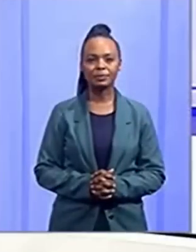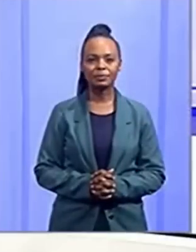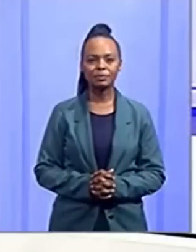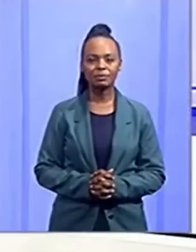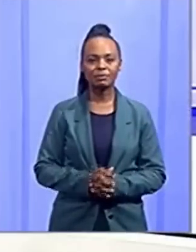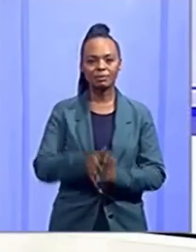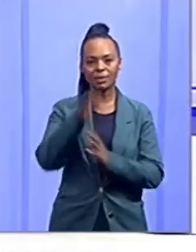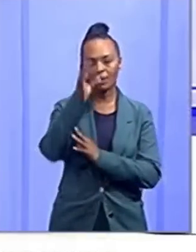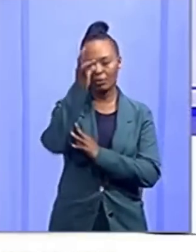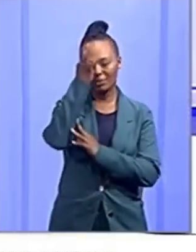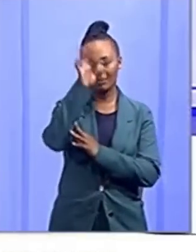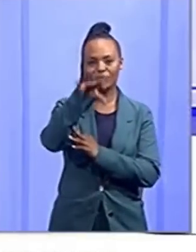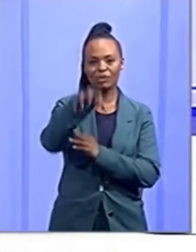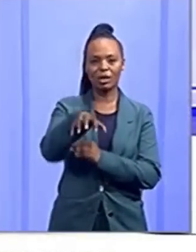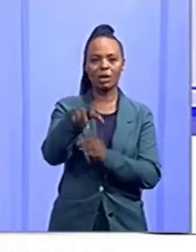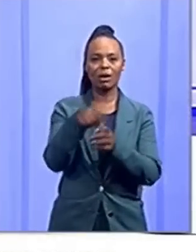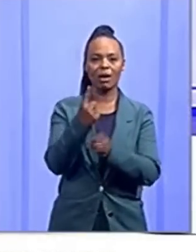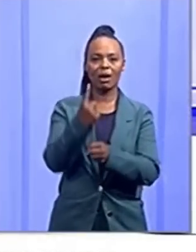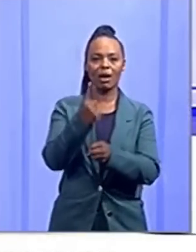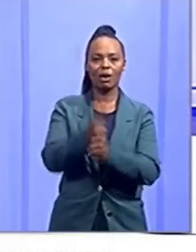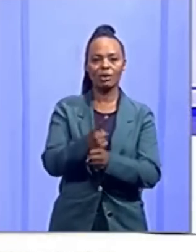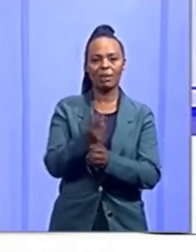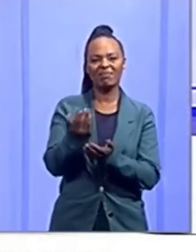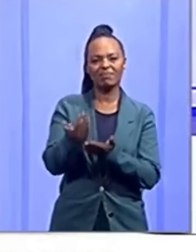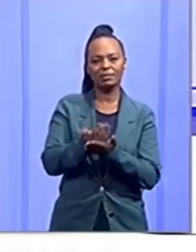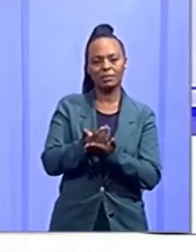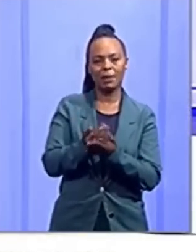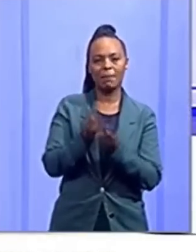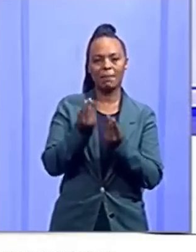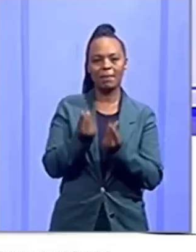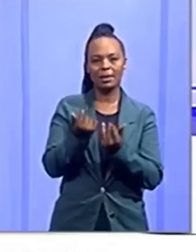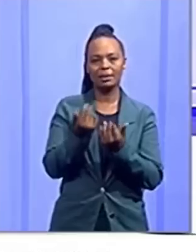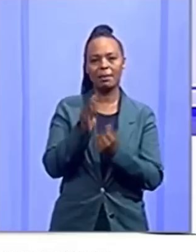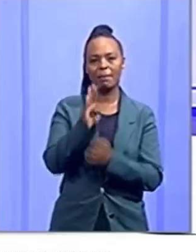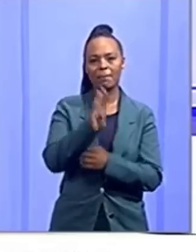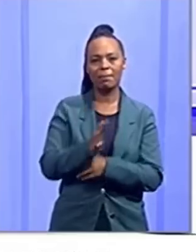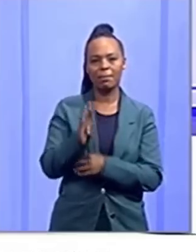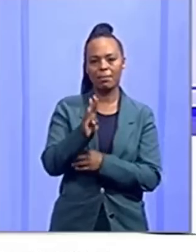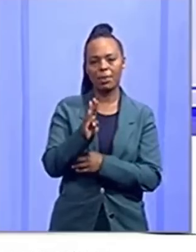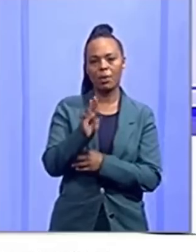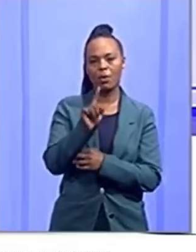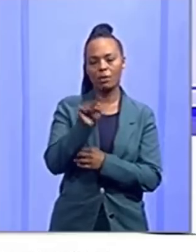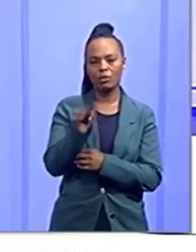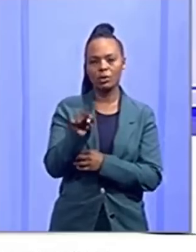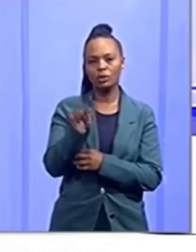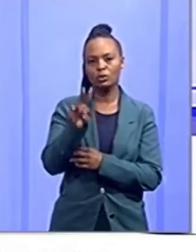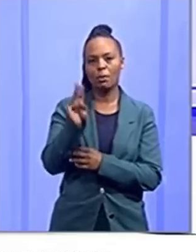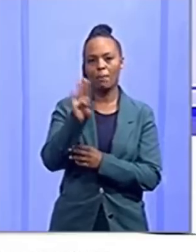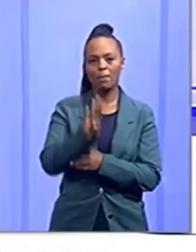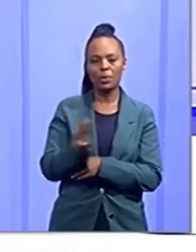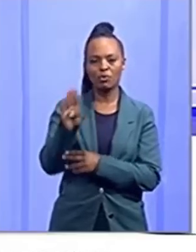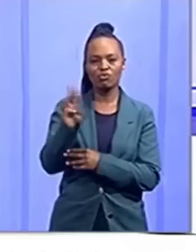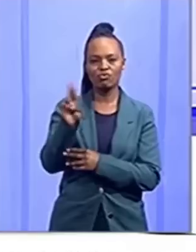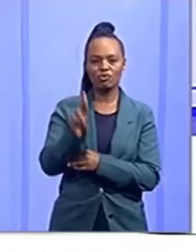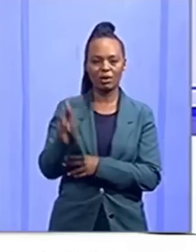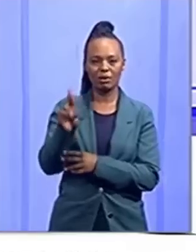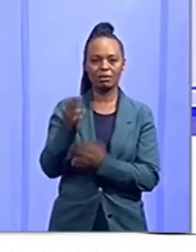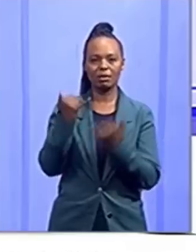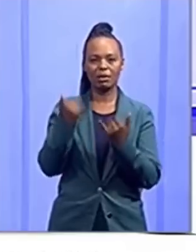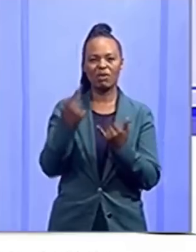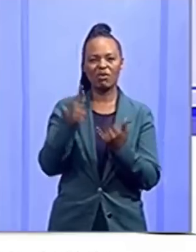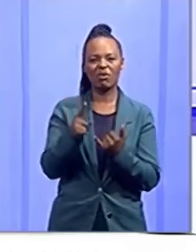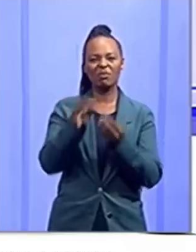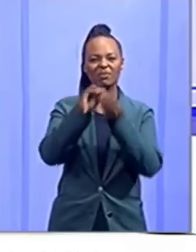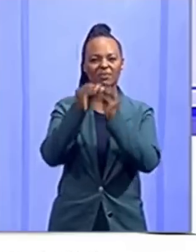Puso ya profense ya Gauteng e betse thoko madi a kana ka diranta di le bilione phegelwana 2 a ikaeletsweng go tsenya tiriso motlakase